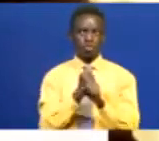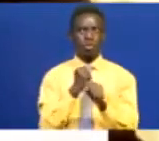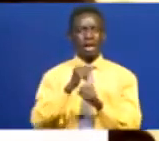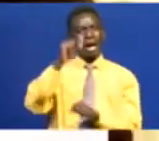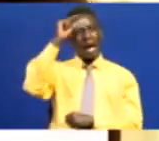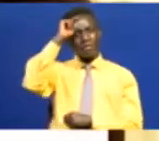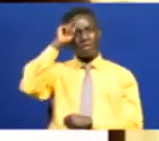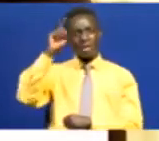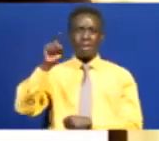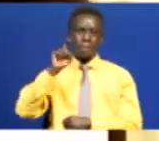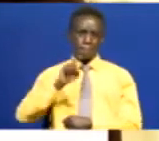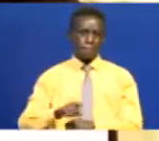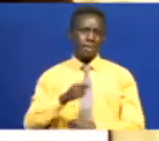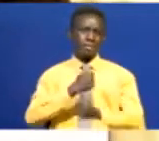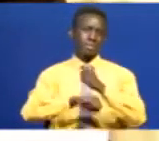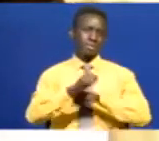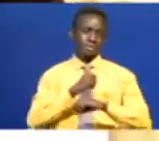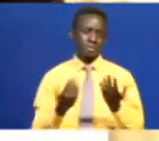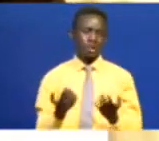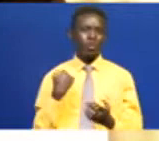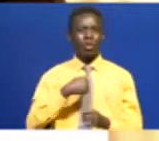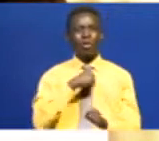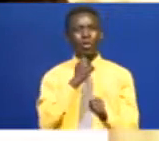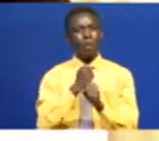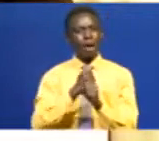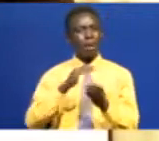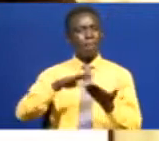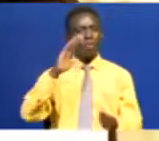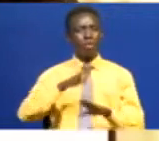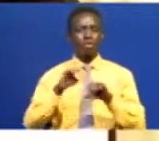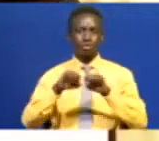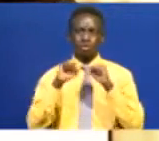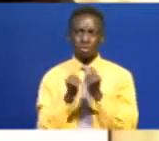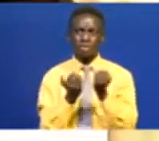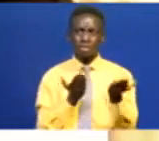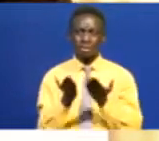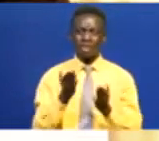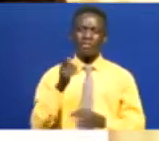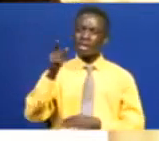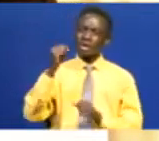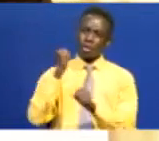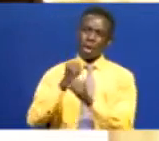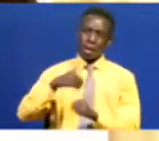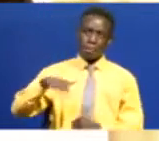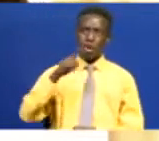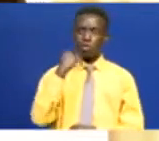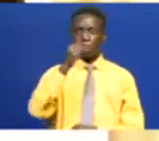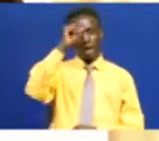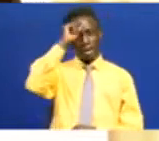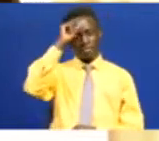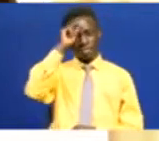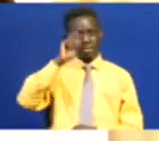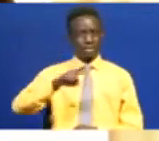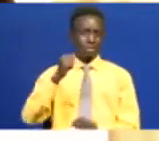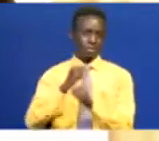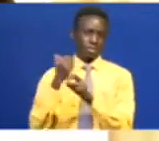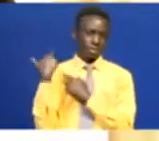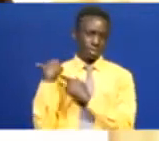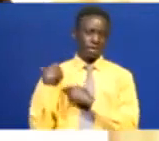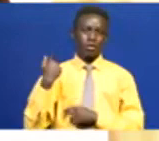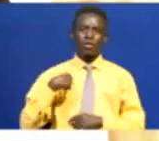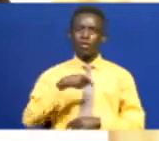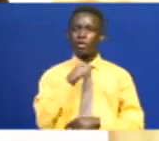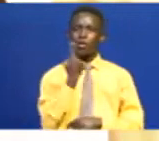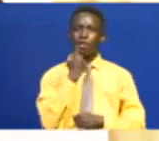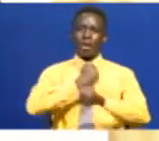all the work that we are doing is really social services. It's the work that government ought to be doing. So we are stepping in the gap to do what government has